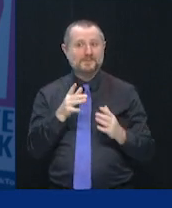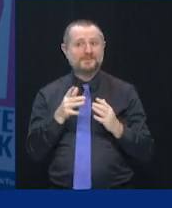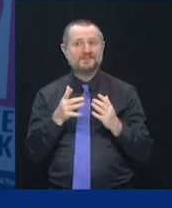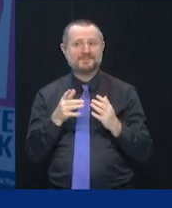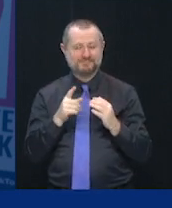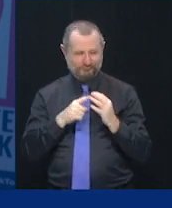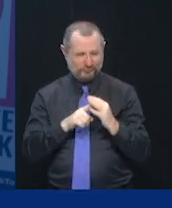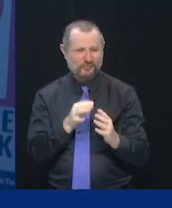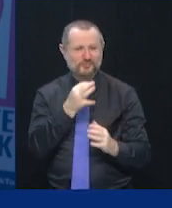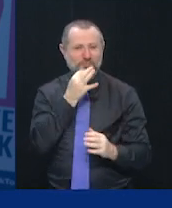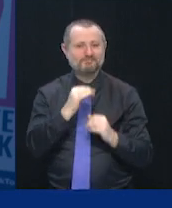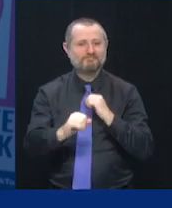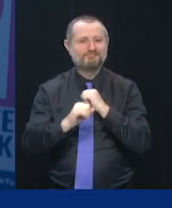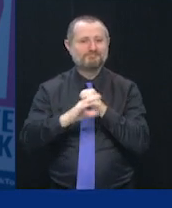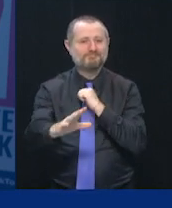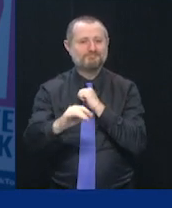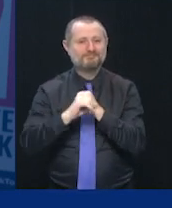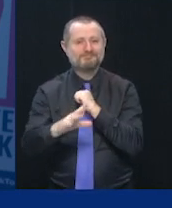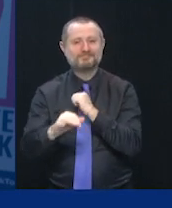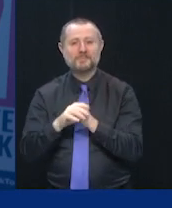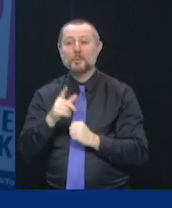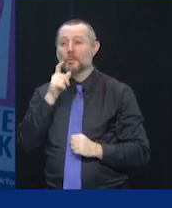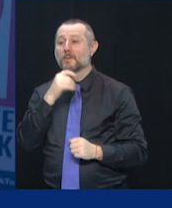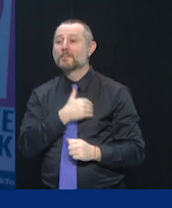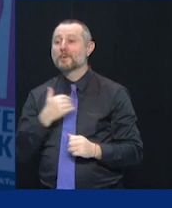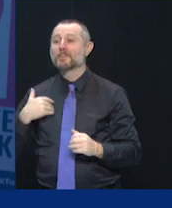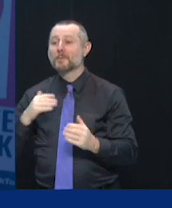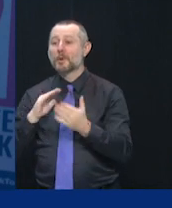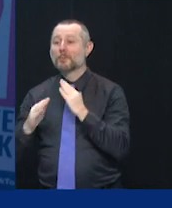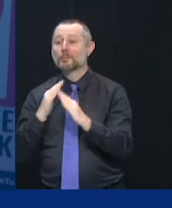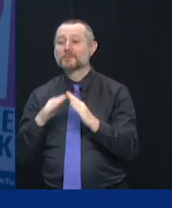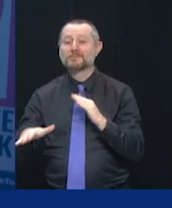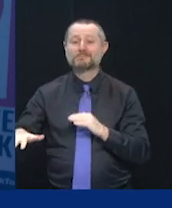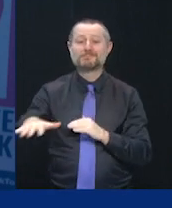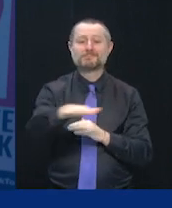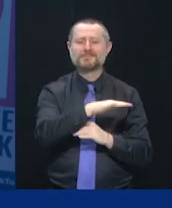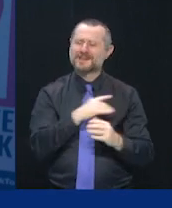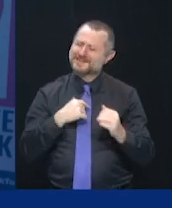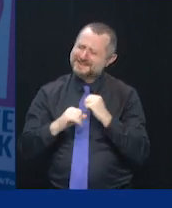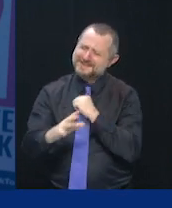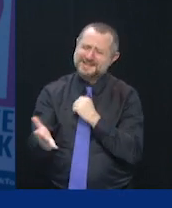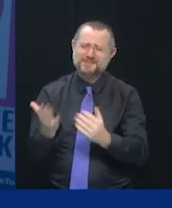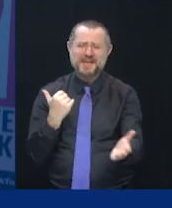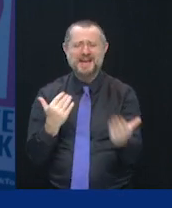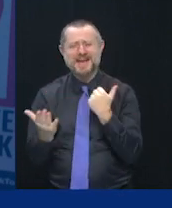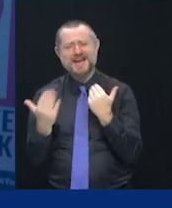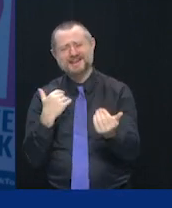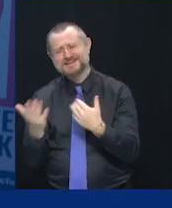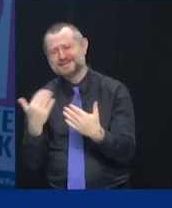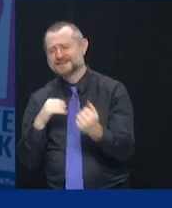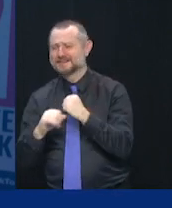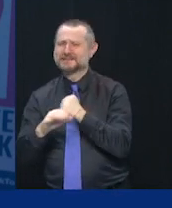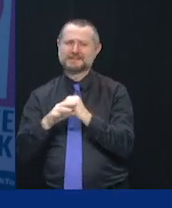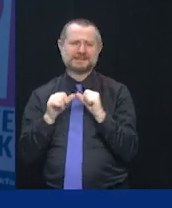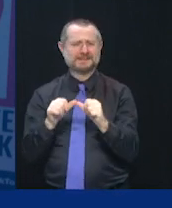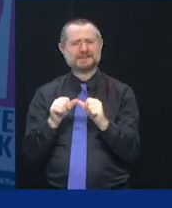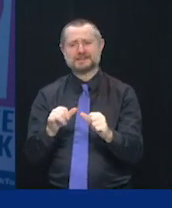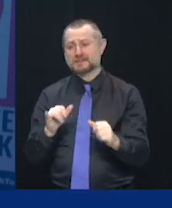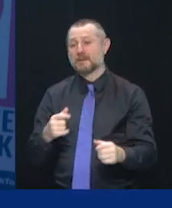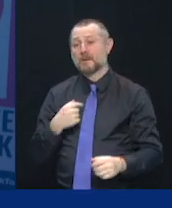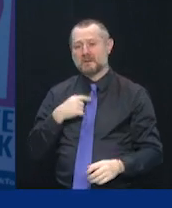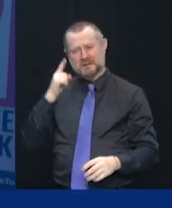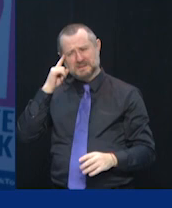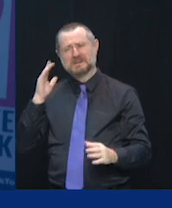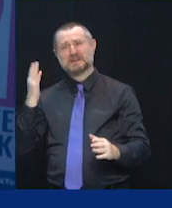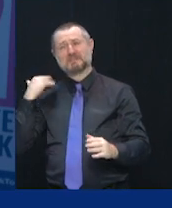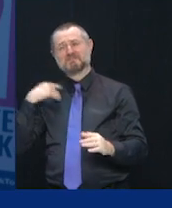working with validators in the community. But it is an issue that's going to have to be addressed. We expected it. We